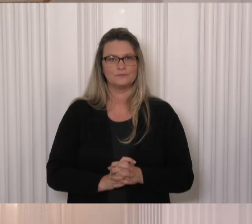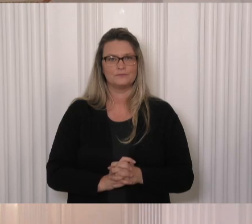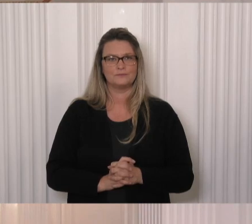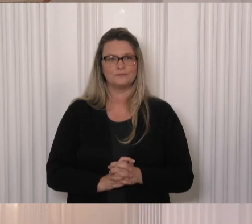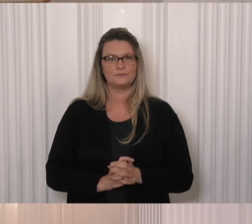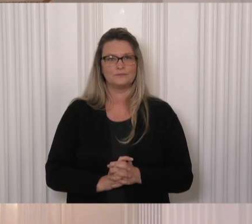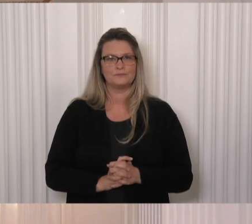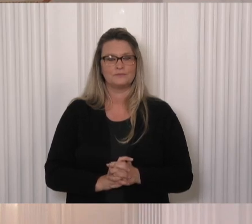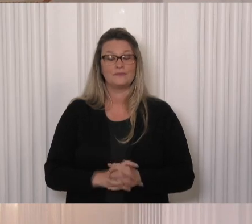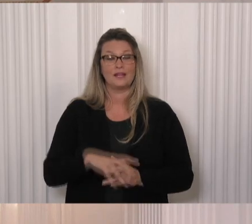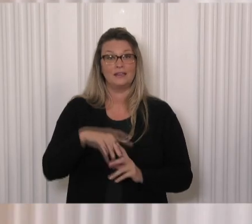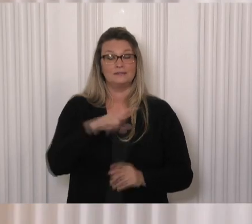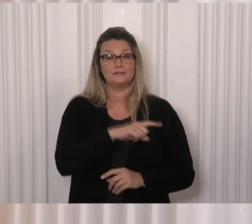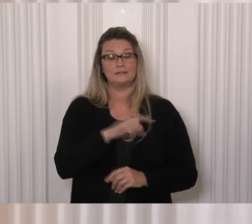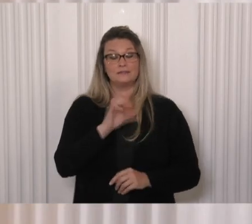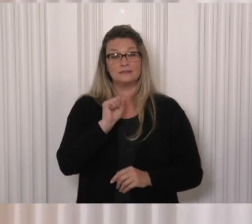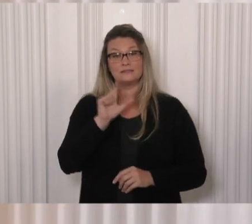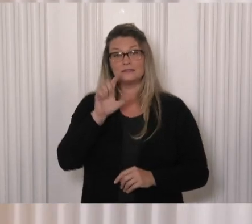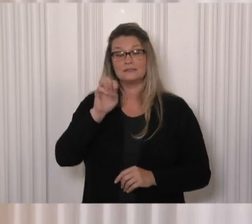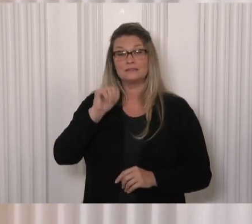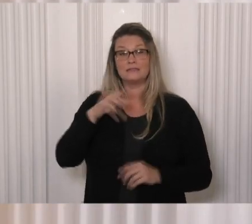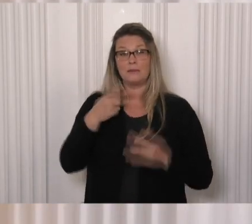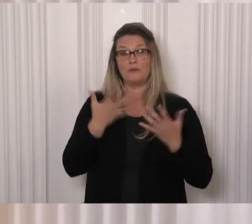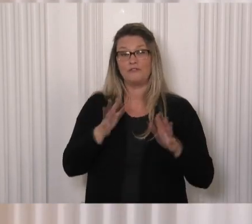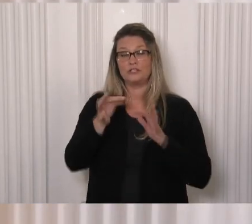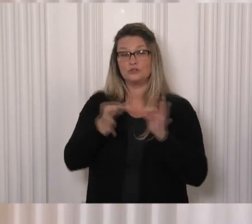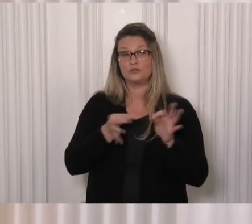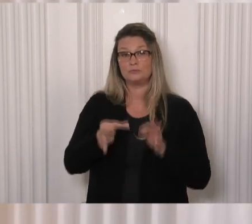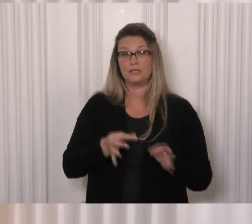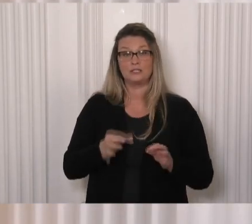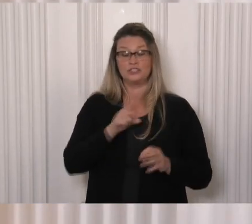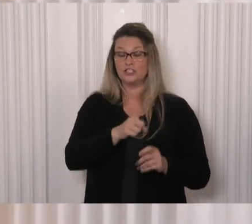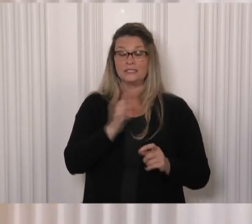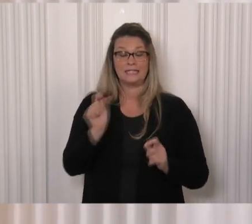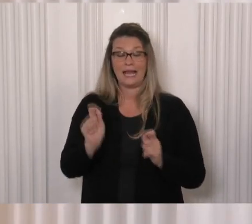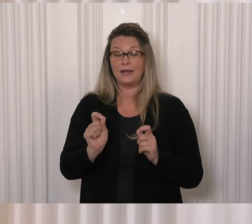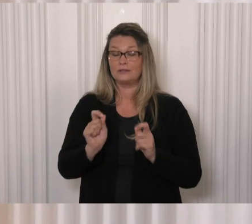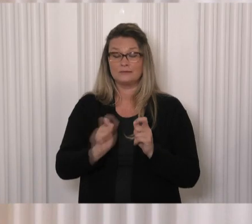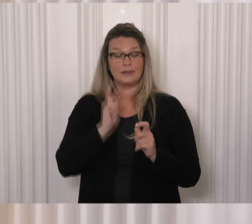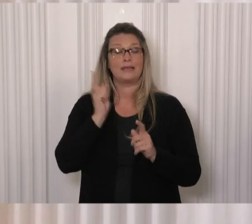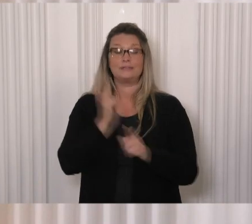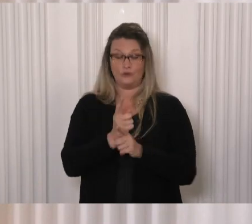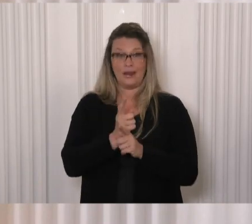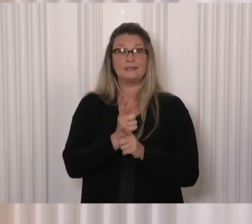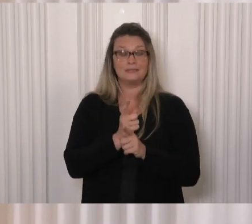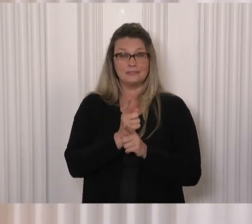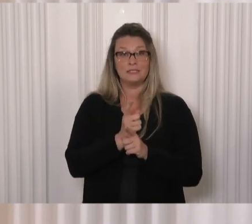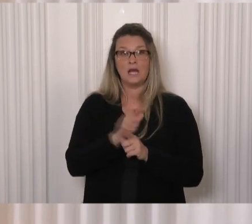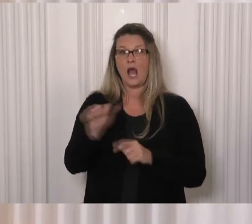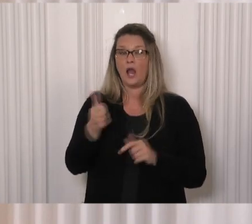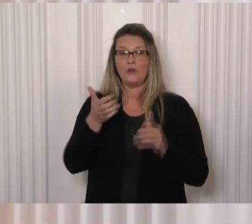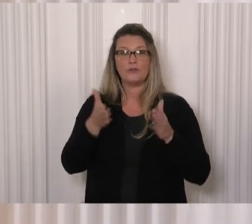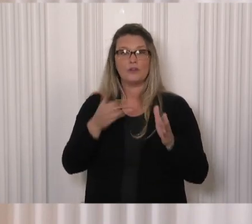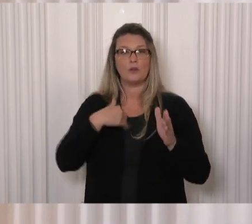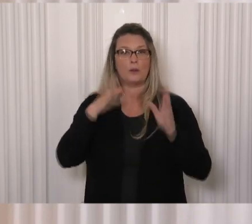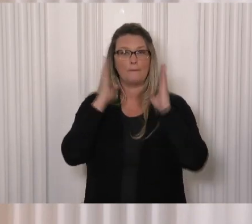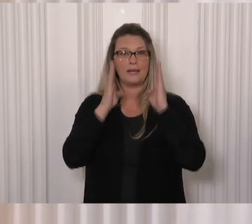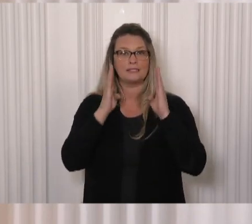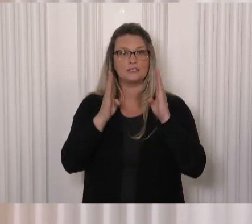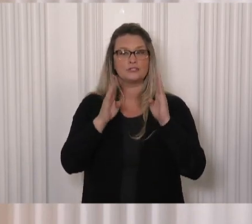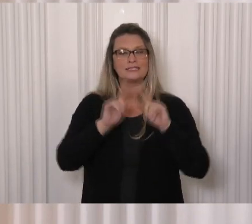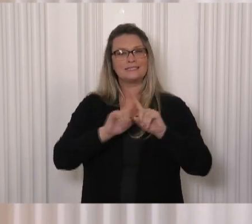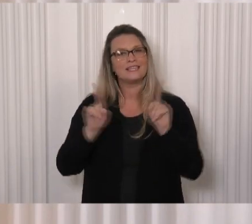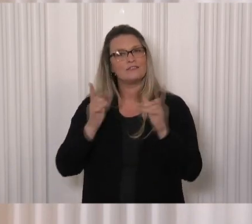Commissioner Slimp is expert at this, and she's absolutely correct. But I think the other thing is to pay attention to is the